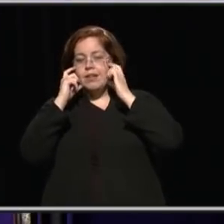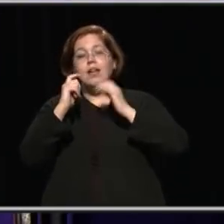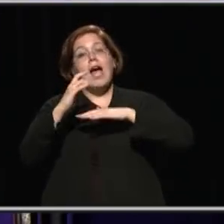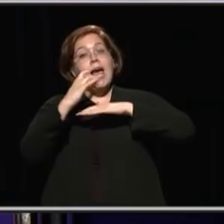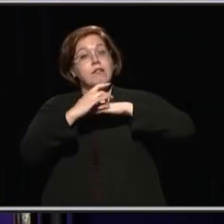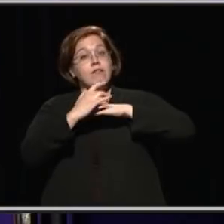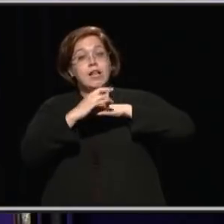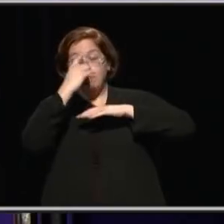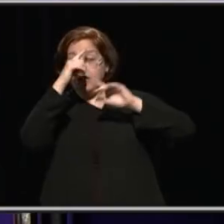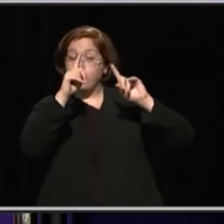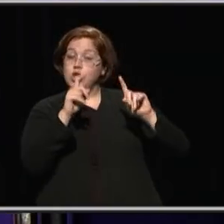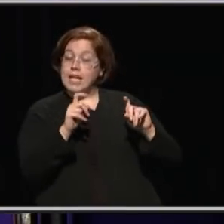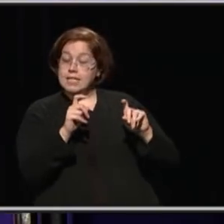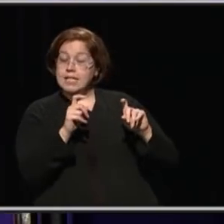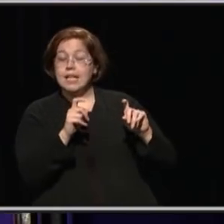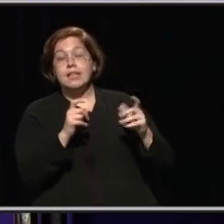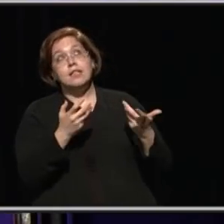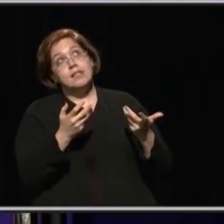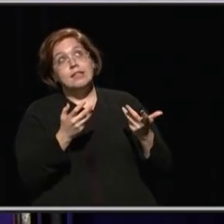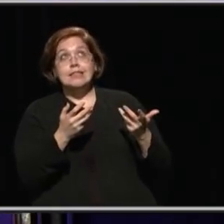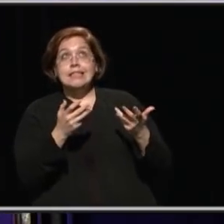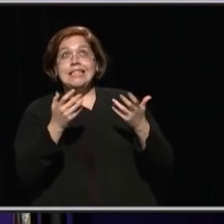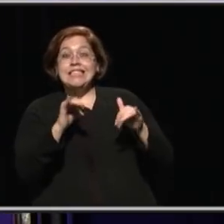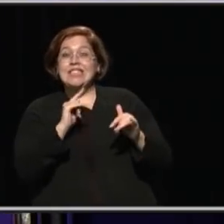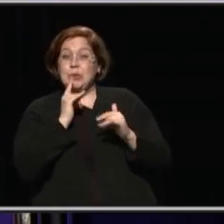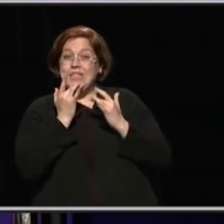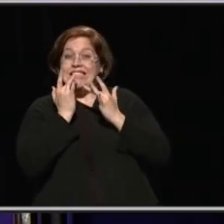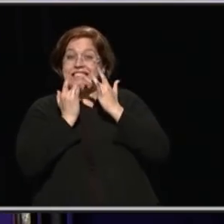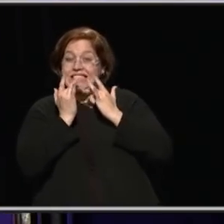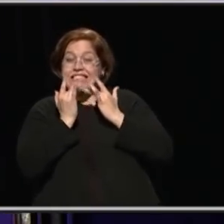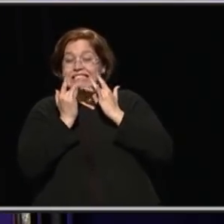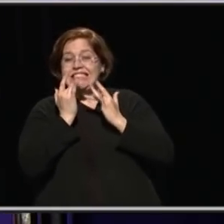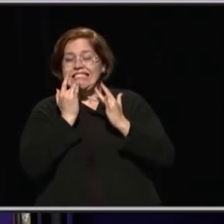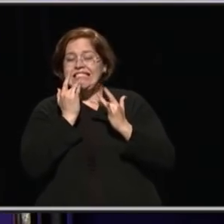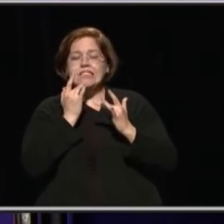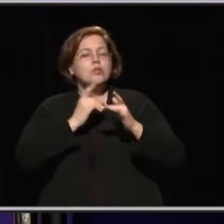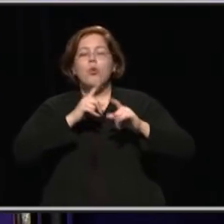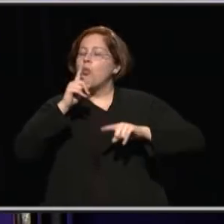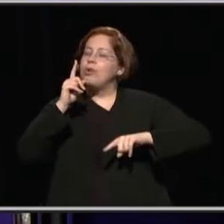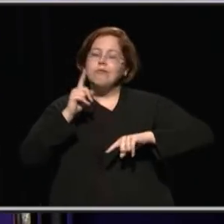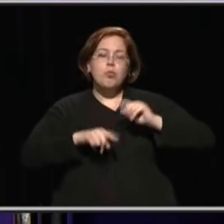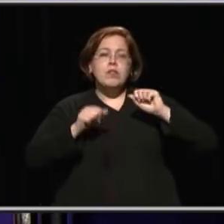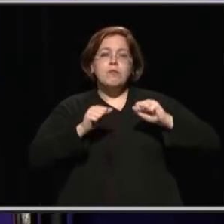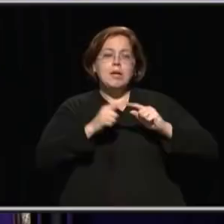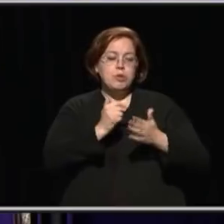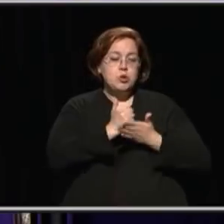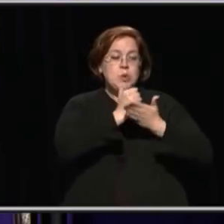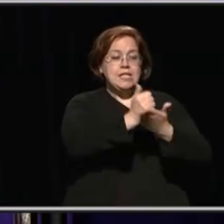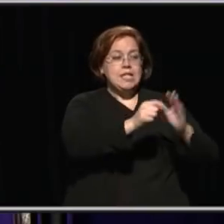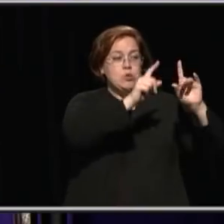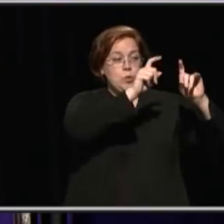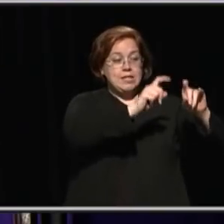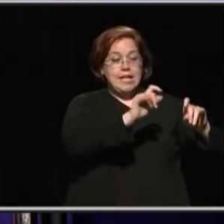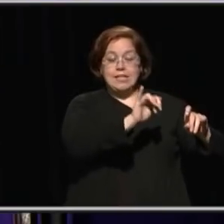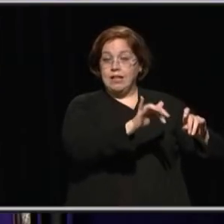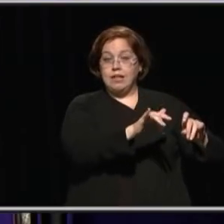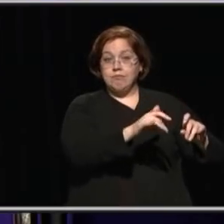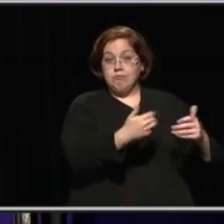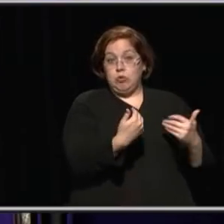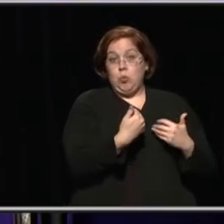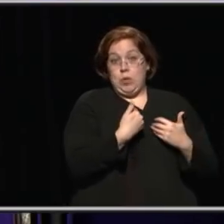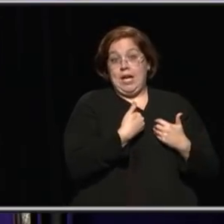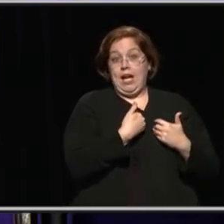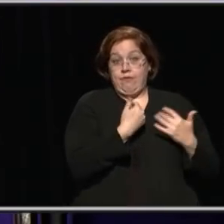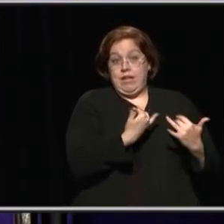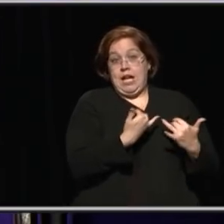of testing, even though it's still really tight, we would not have been able to assist with testing like this a few